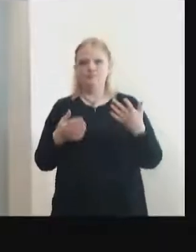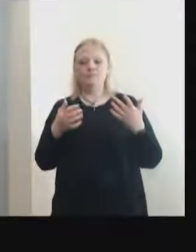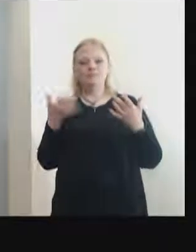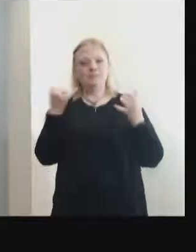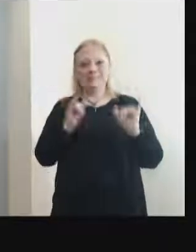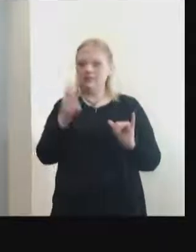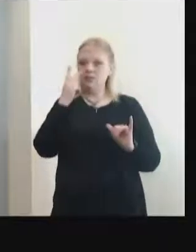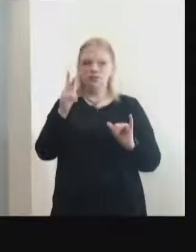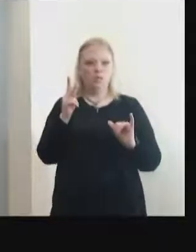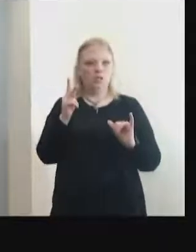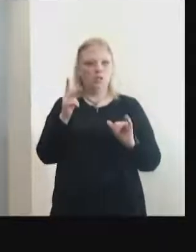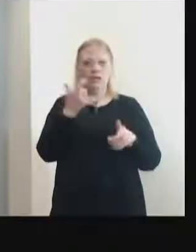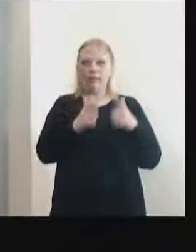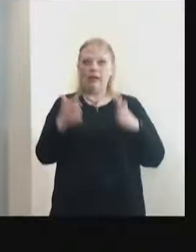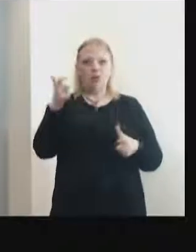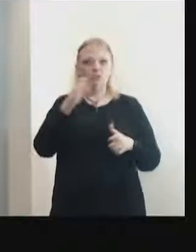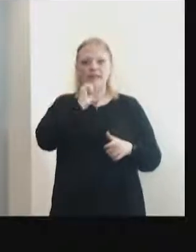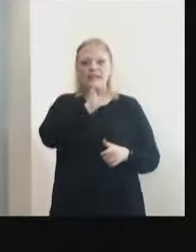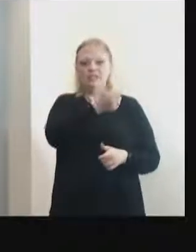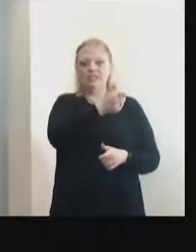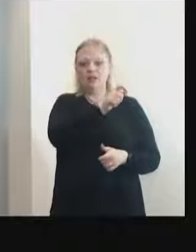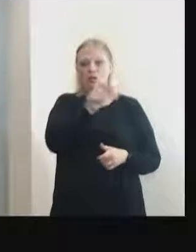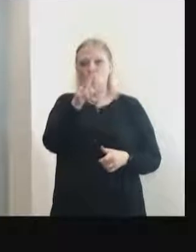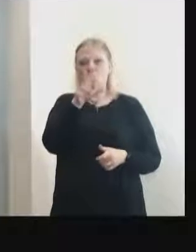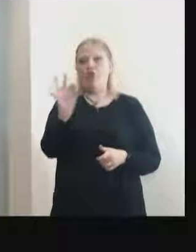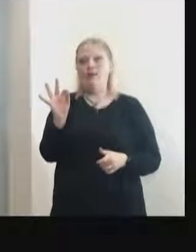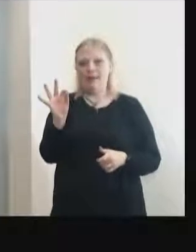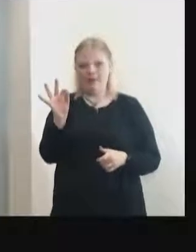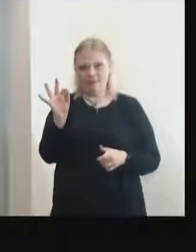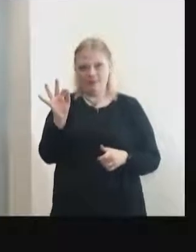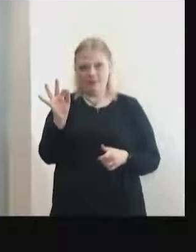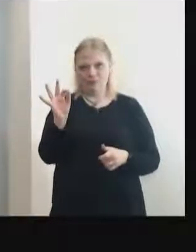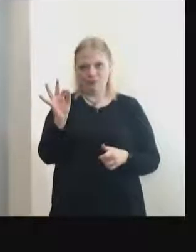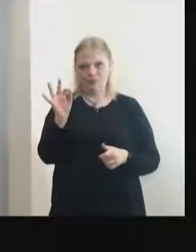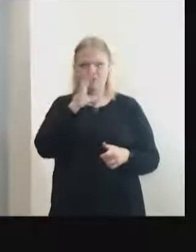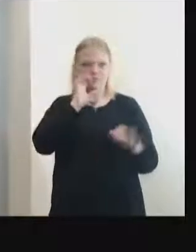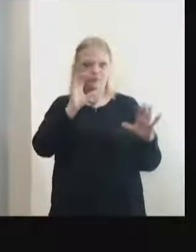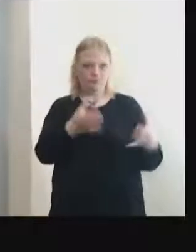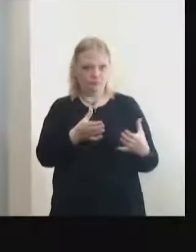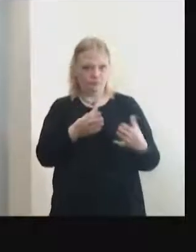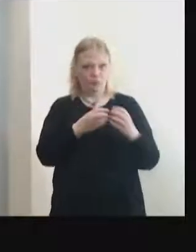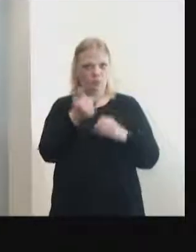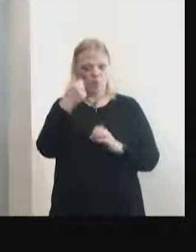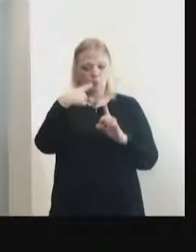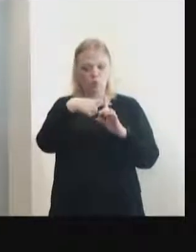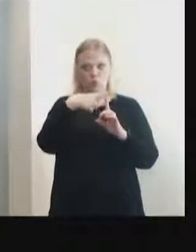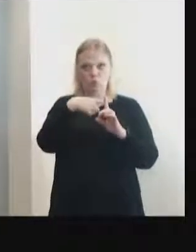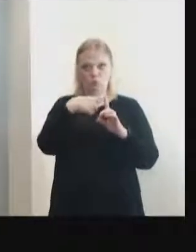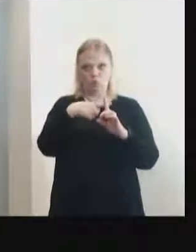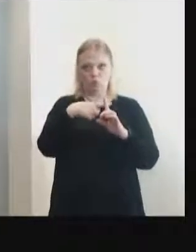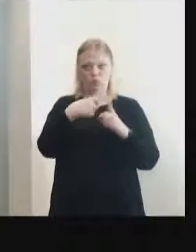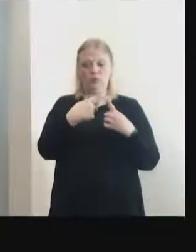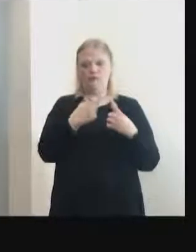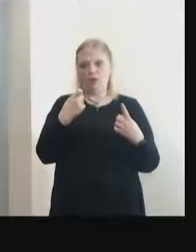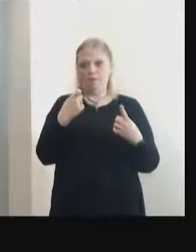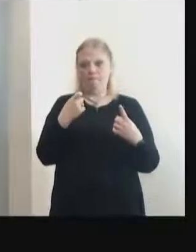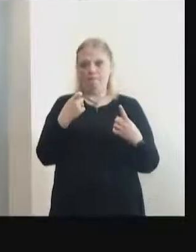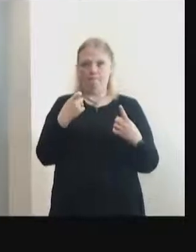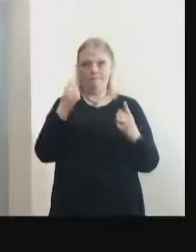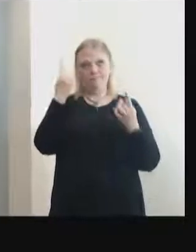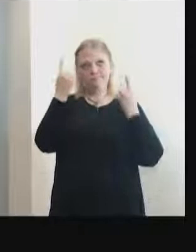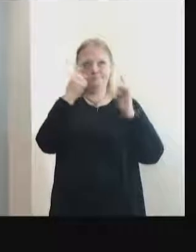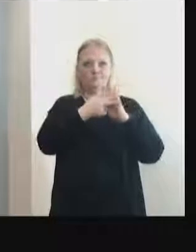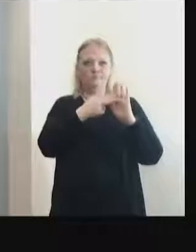seeing the largest in the 10 to 39 age category. So the most cases are coming from what would be